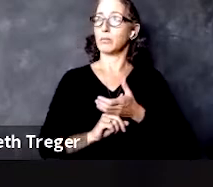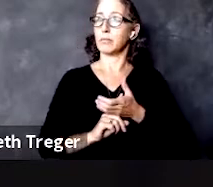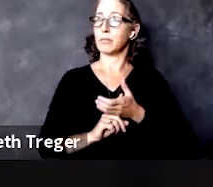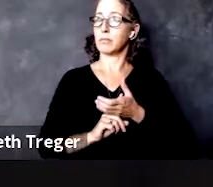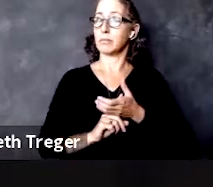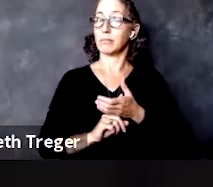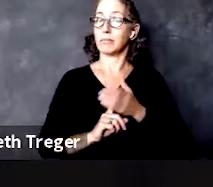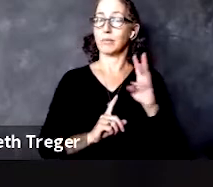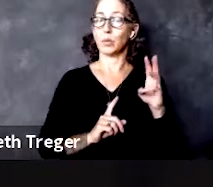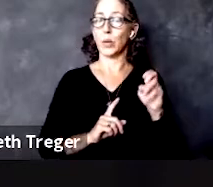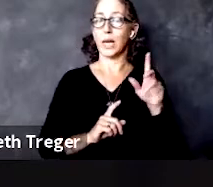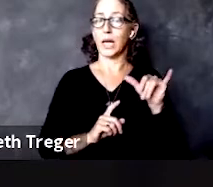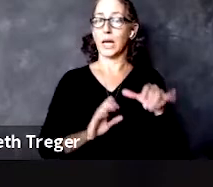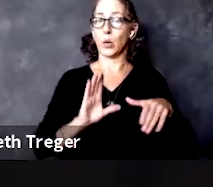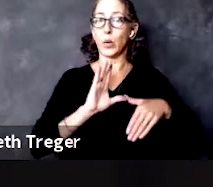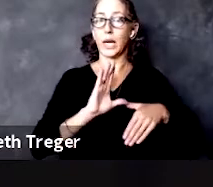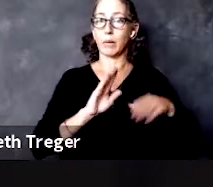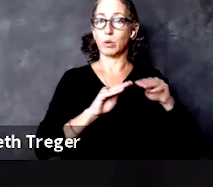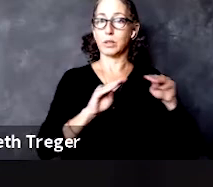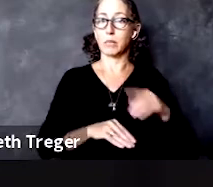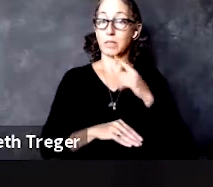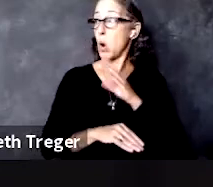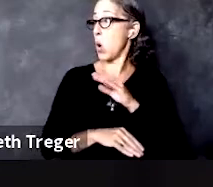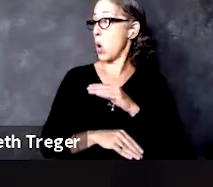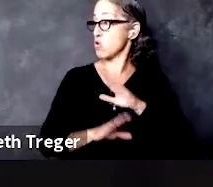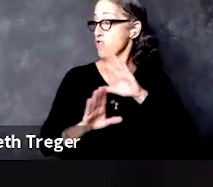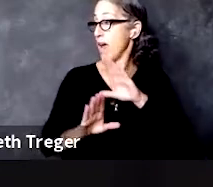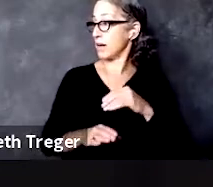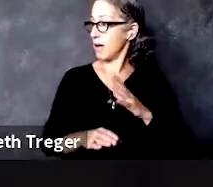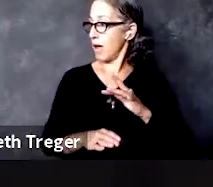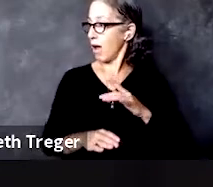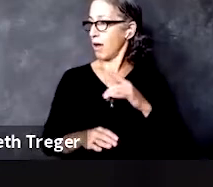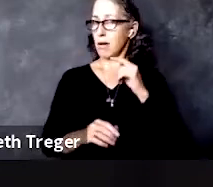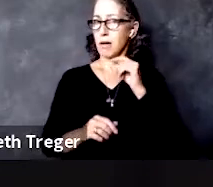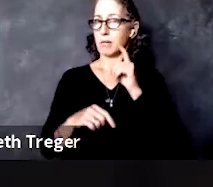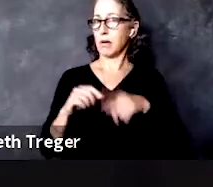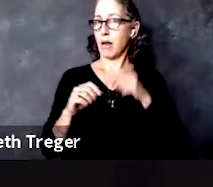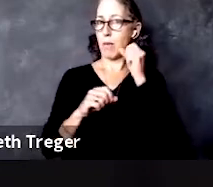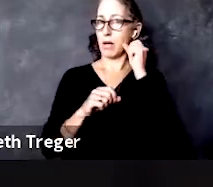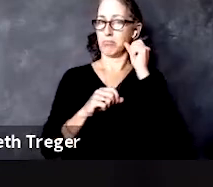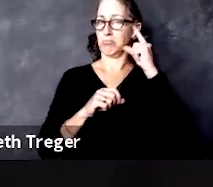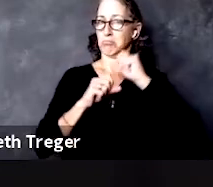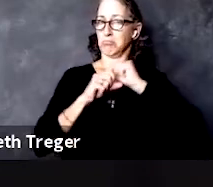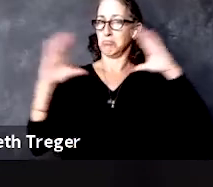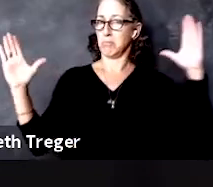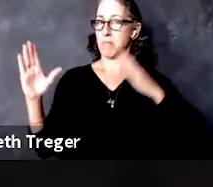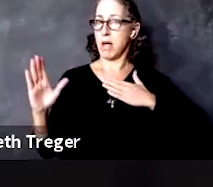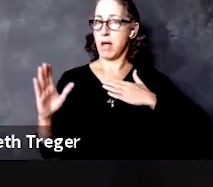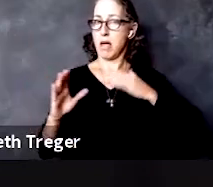the artist is going to be in costume. You know, I don't know if they thought I was going to be in a bunny suit or whatever, but so they